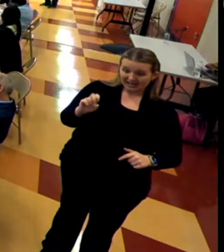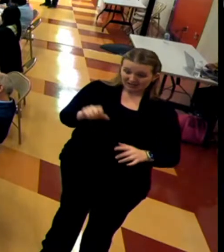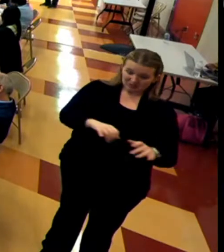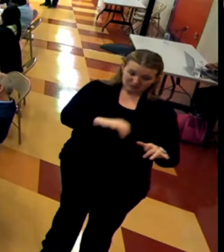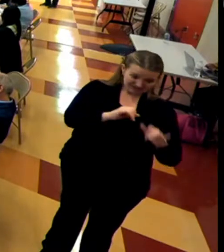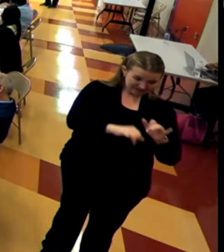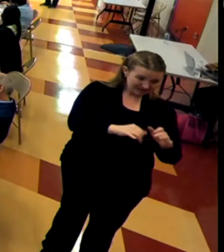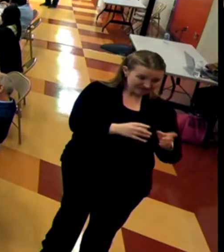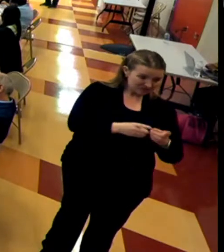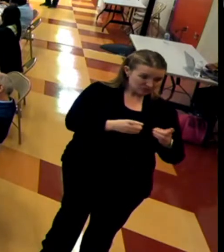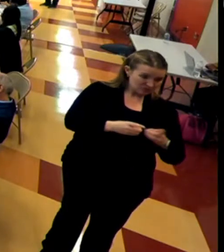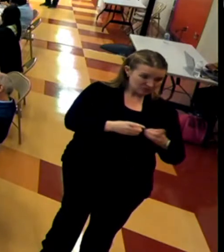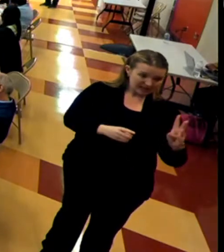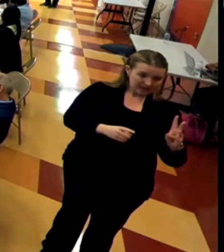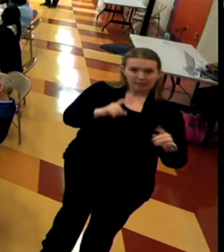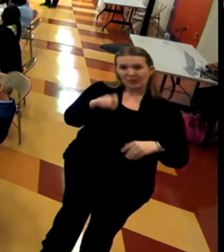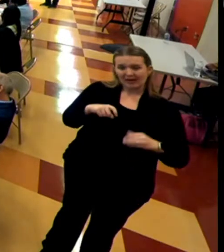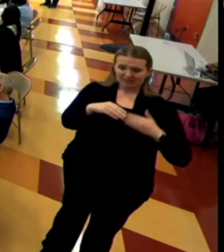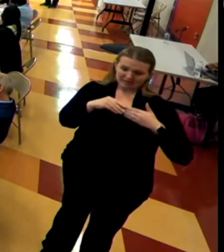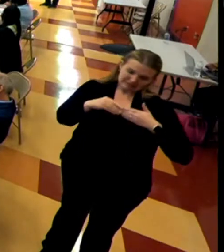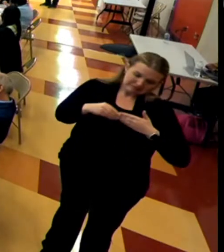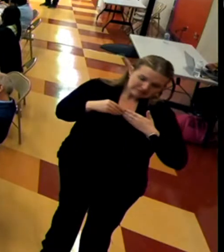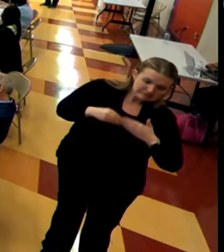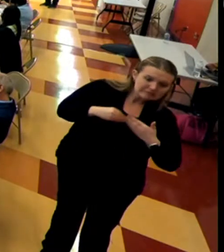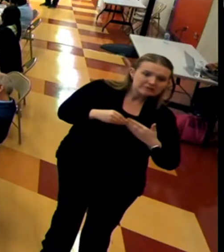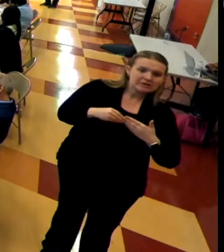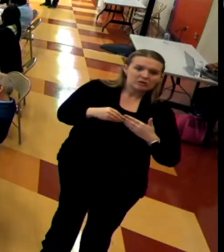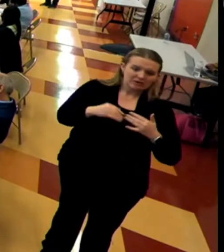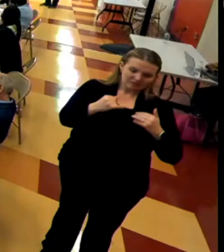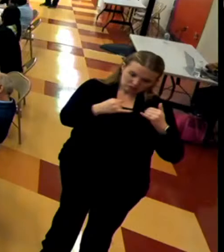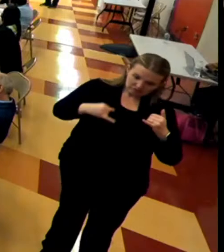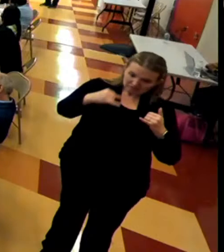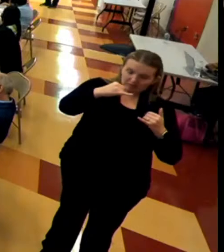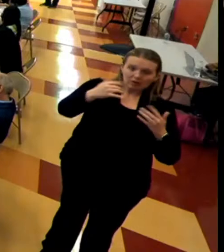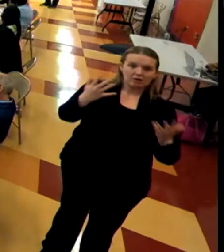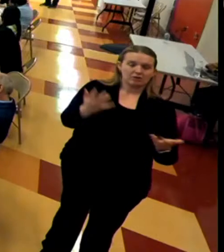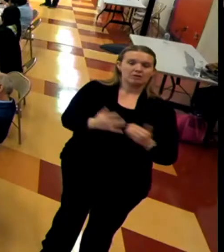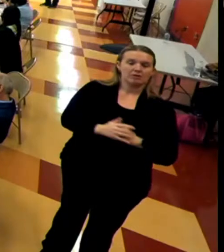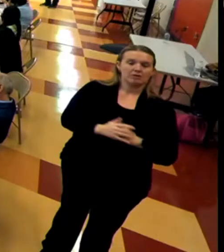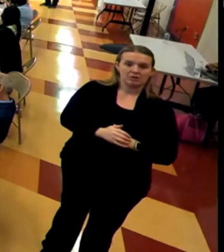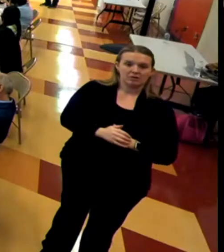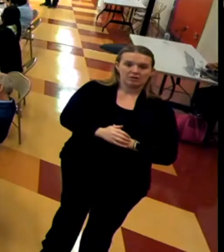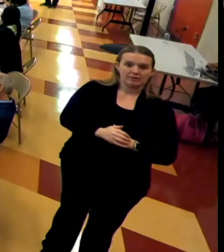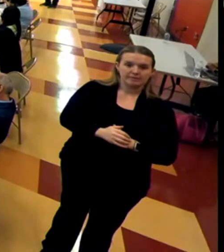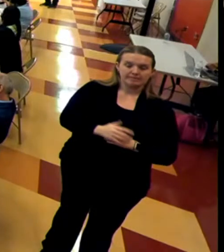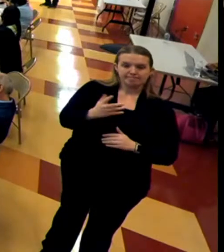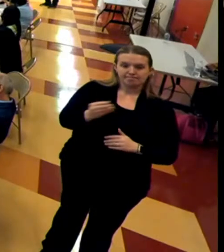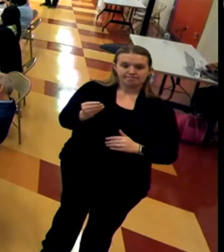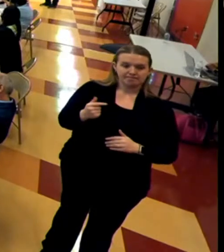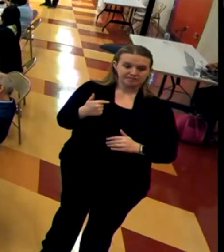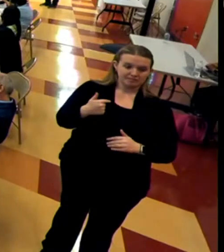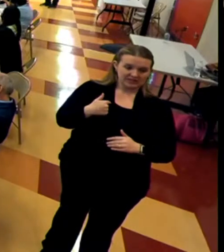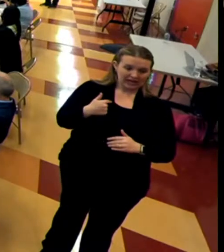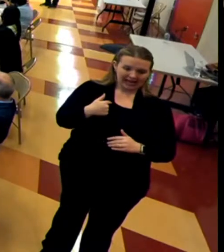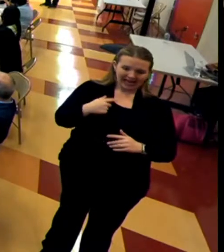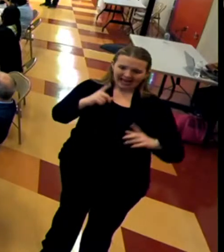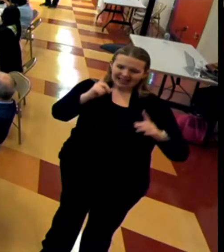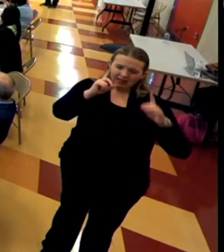to compromise. We had to draw the line somewhere, and I